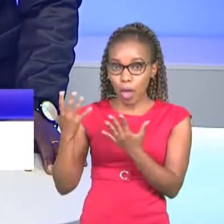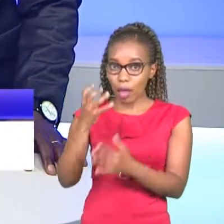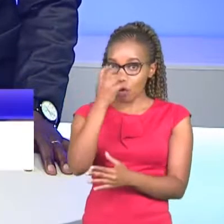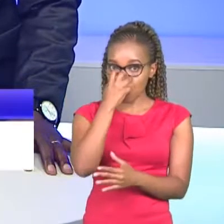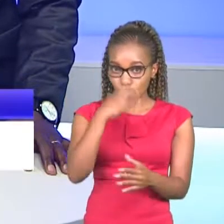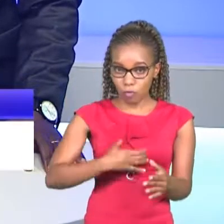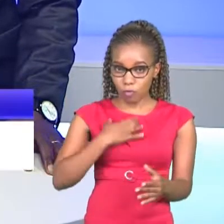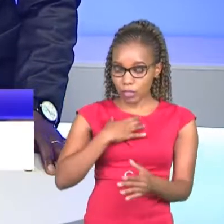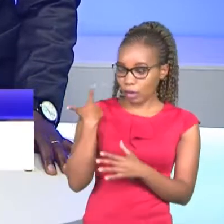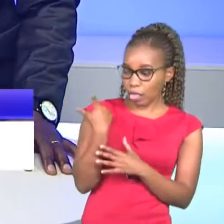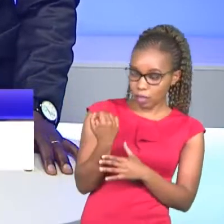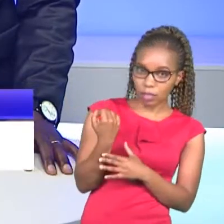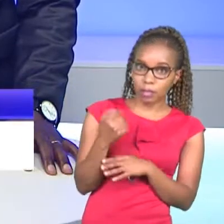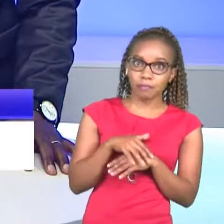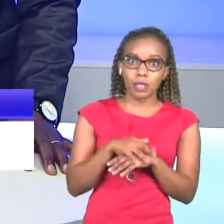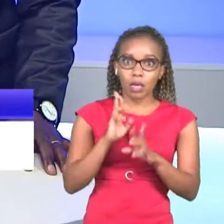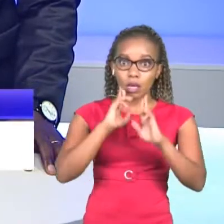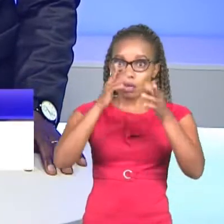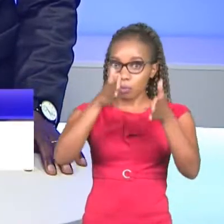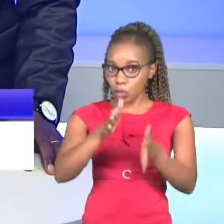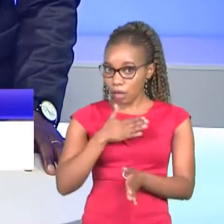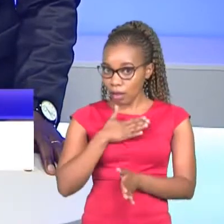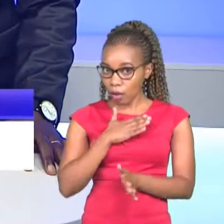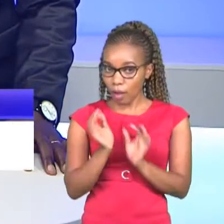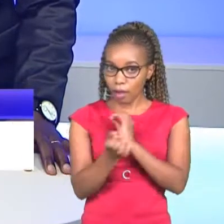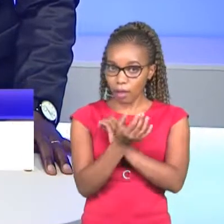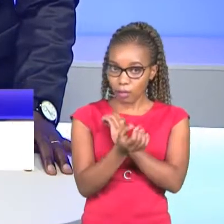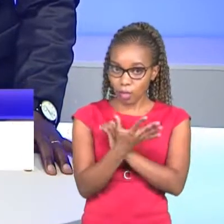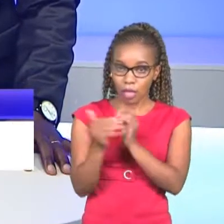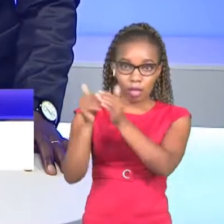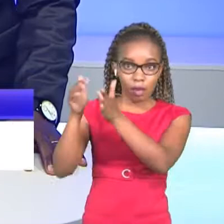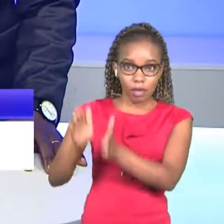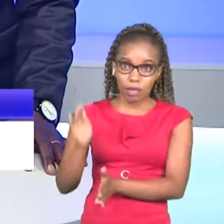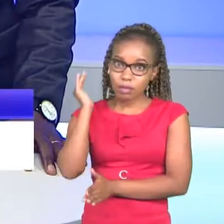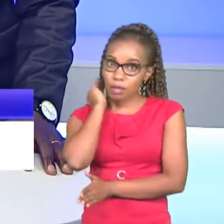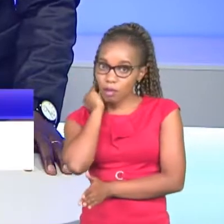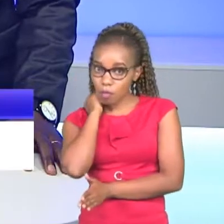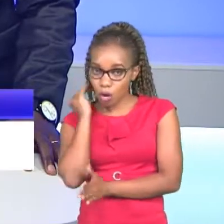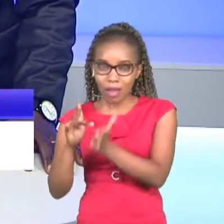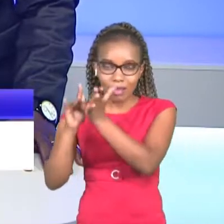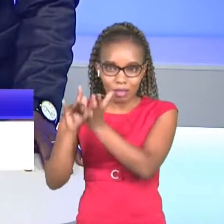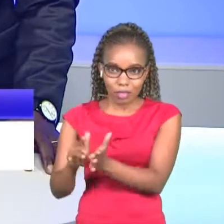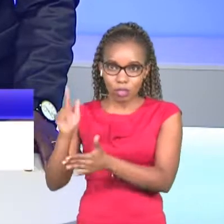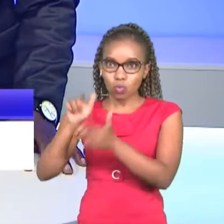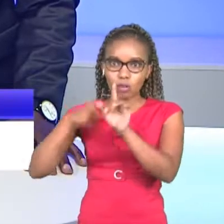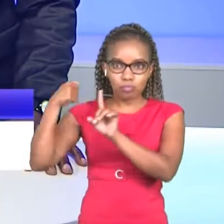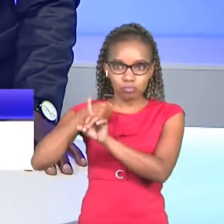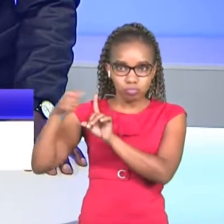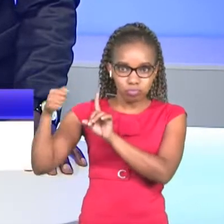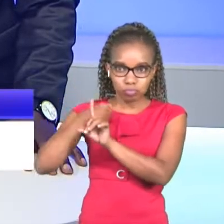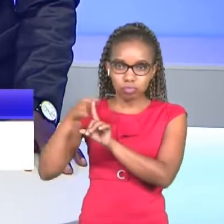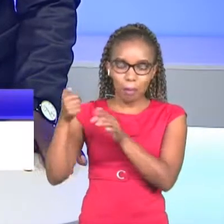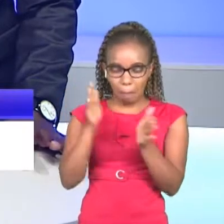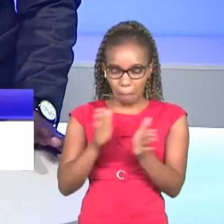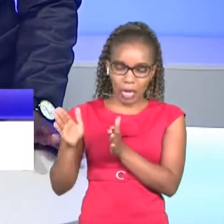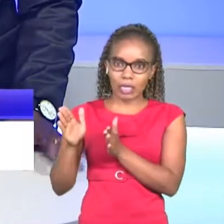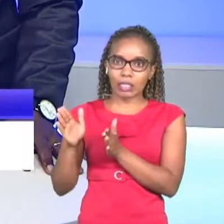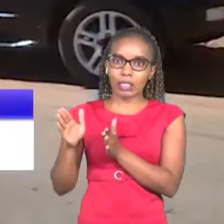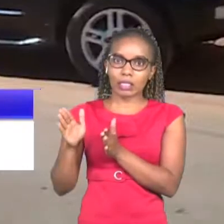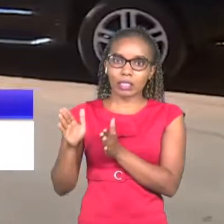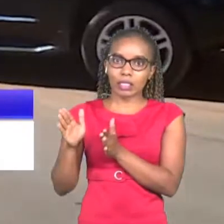William Ruto. And as Nyakundi Calvin is reporting, leaders in Murang'a have insisted that the chaos was stage managed.